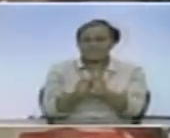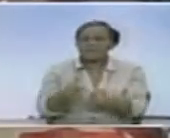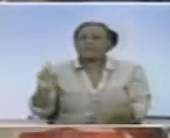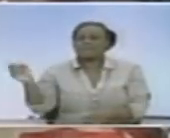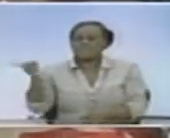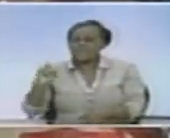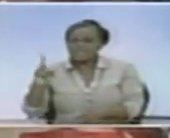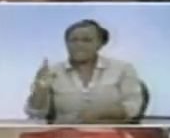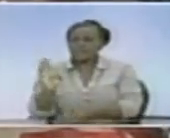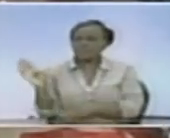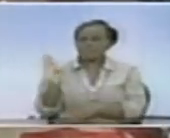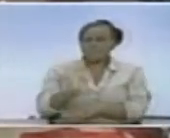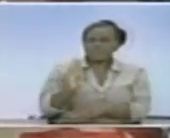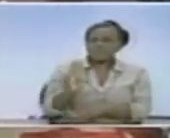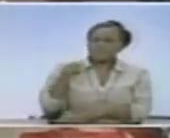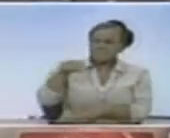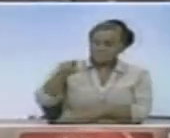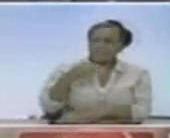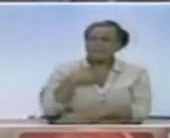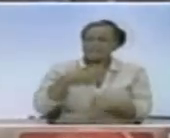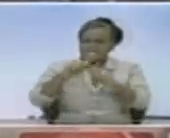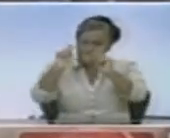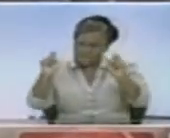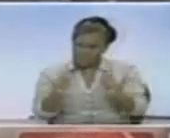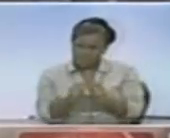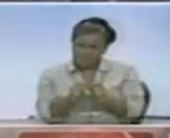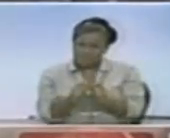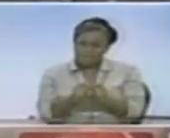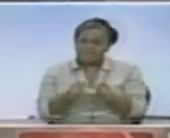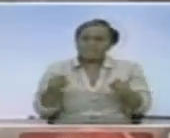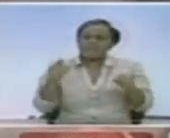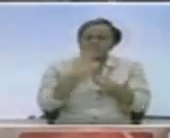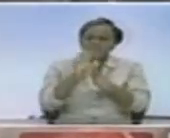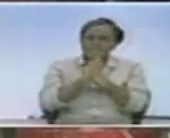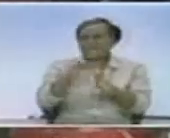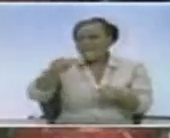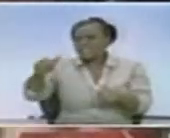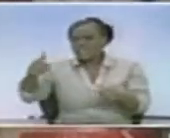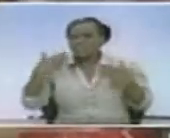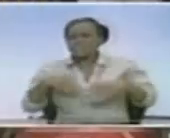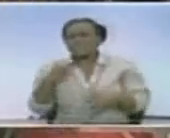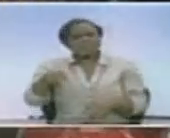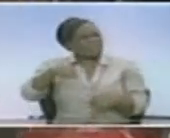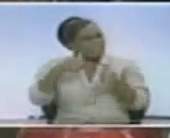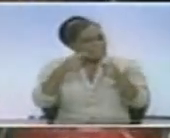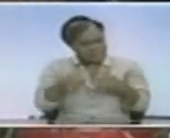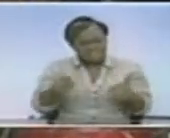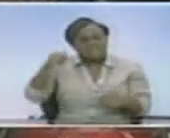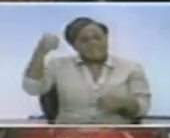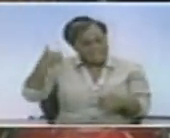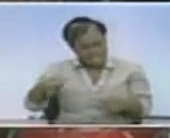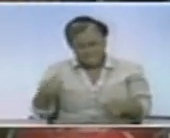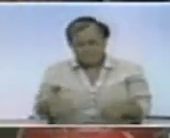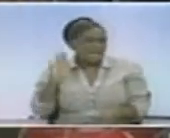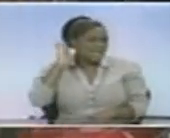of Botswana is Bangomongwato. There are many Bangomongwato, but there are other people, but you never hear, you